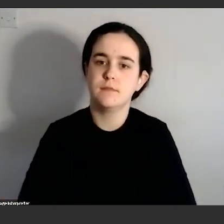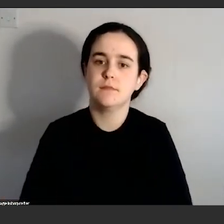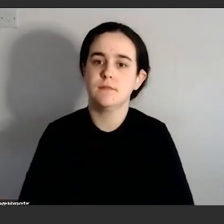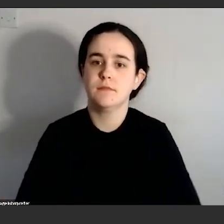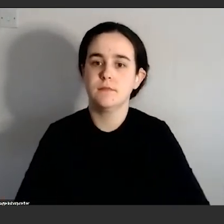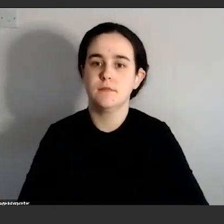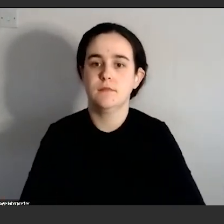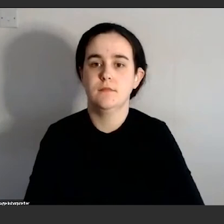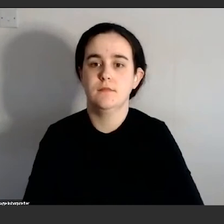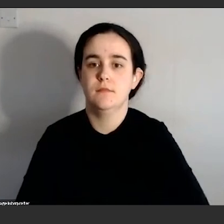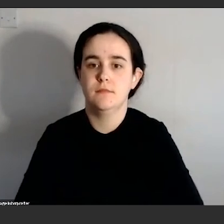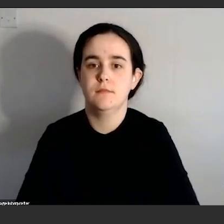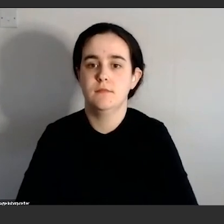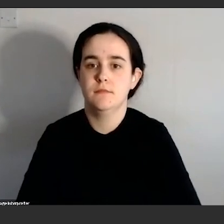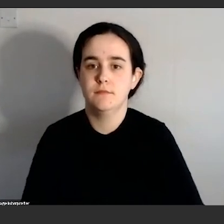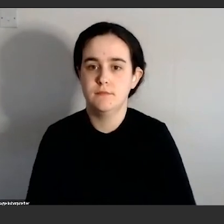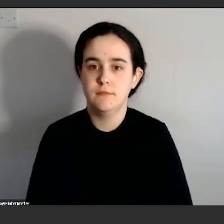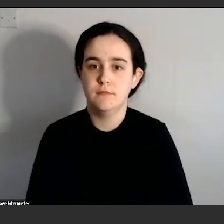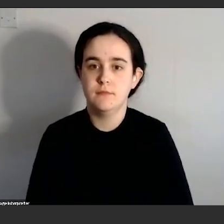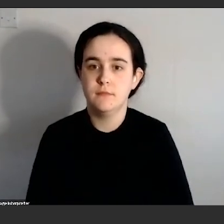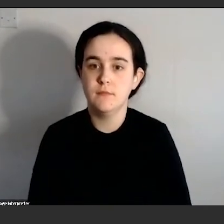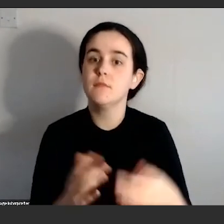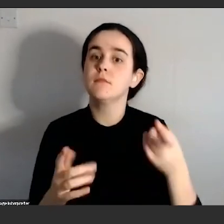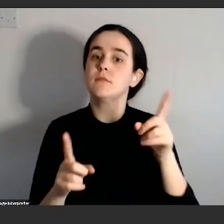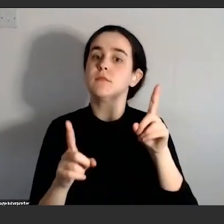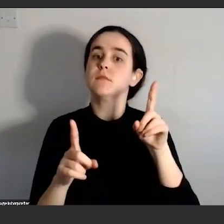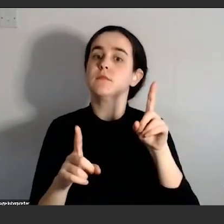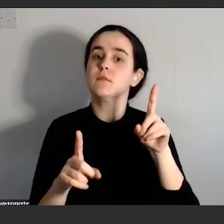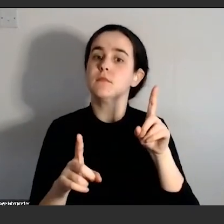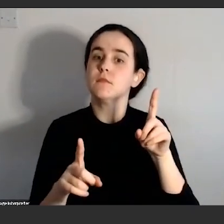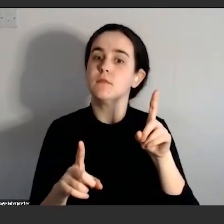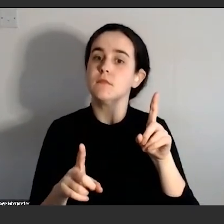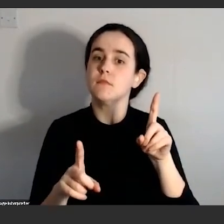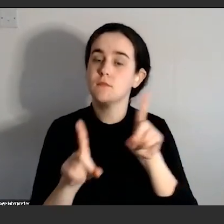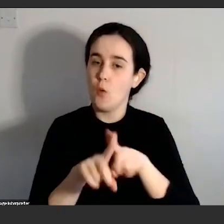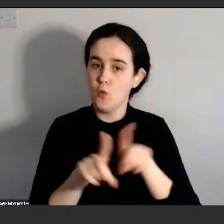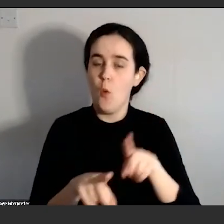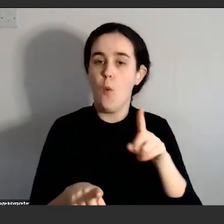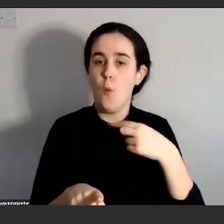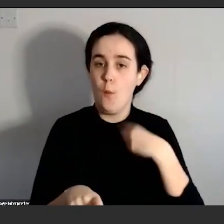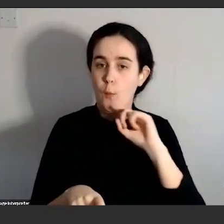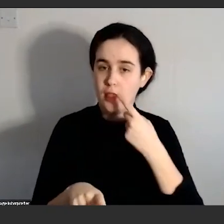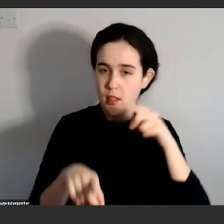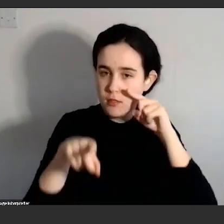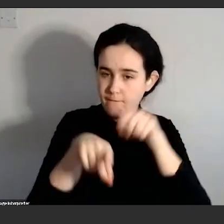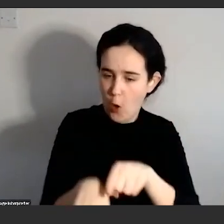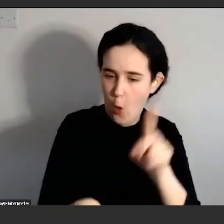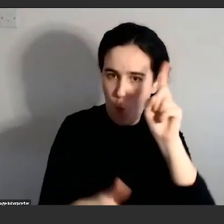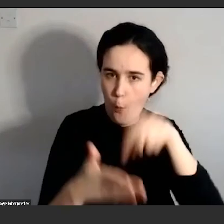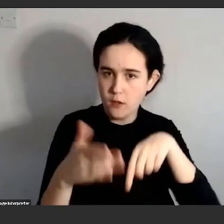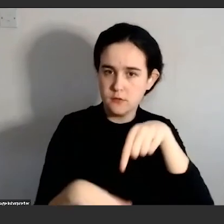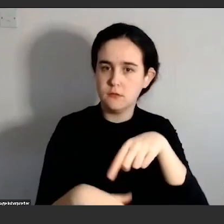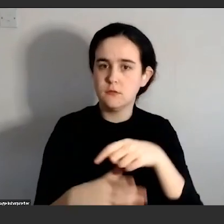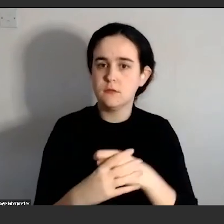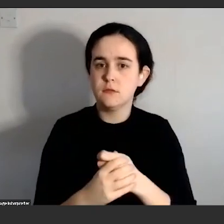it commit to change, and you can follow up. You can follow this hashtag on Twitter. Mm-hmm.